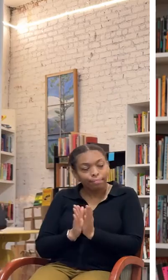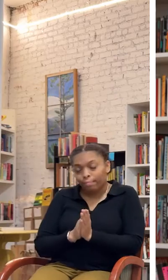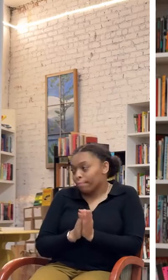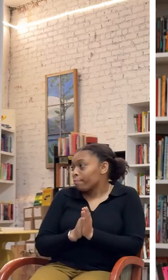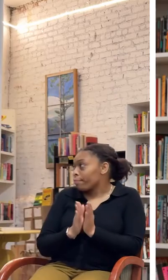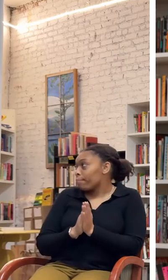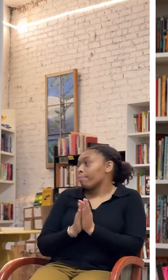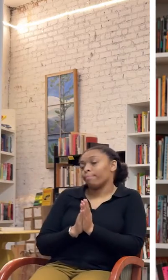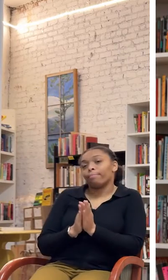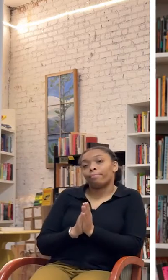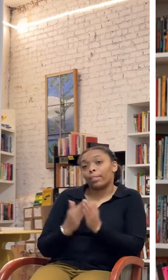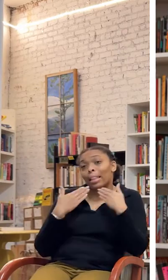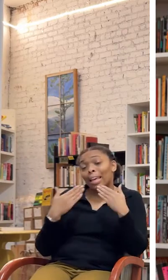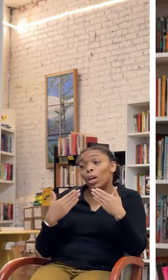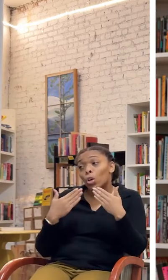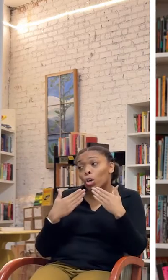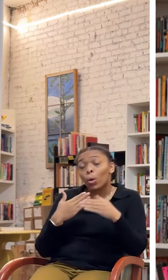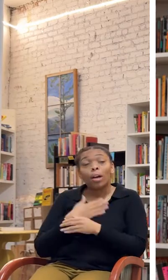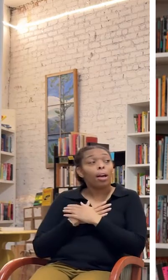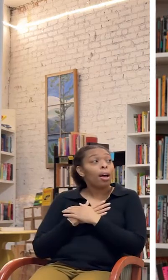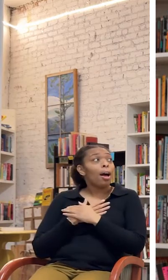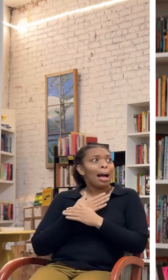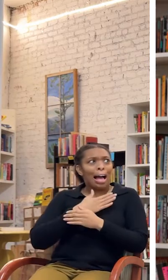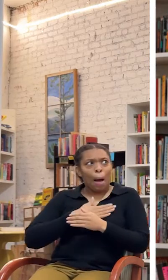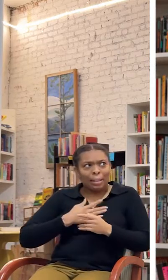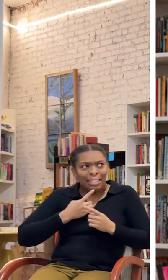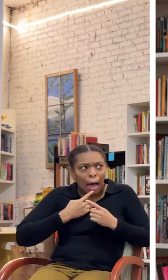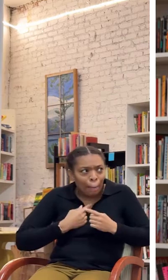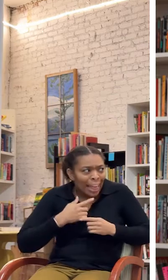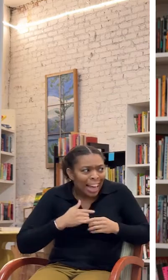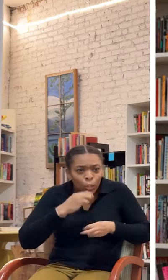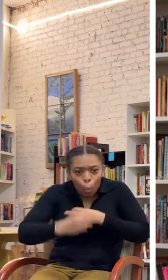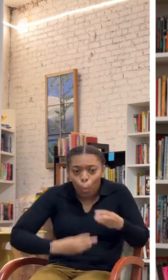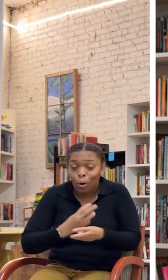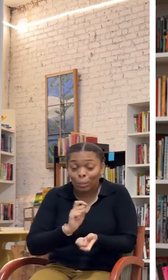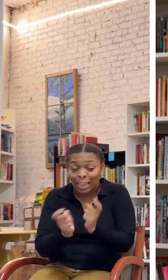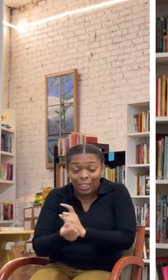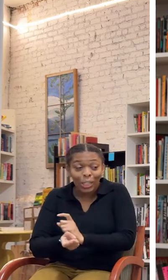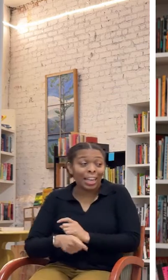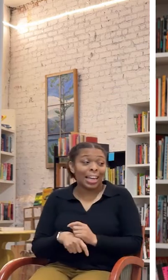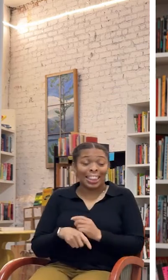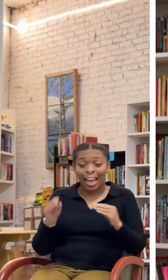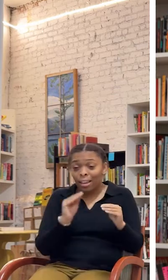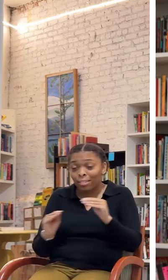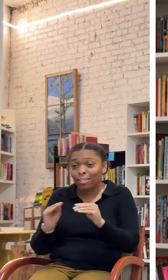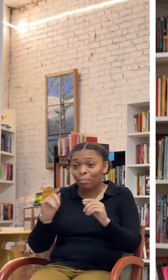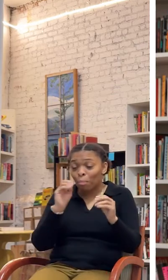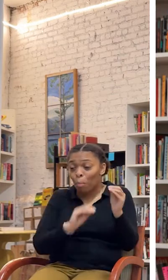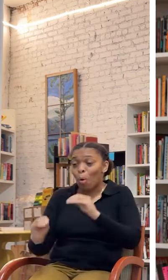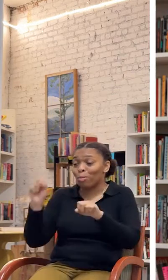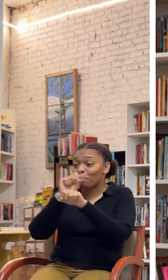you. And please just tell me if that's not world changing. Like, shifts the moons,